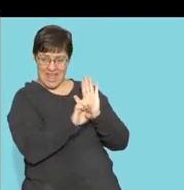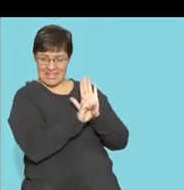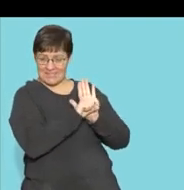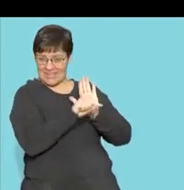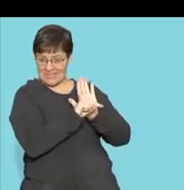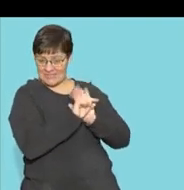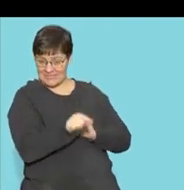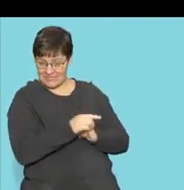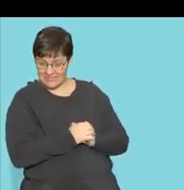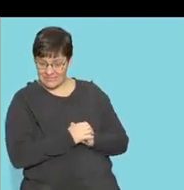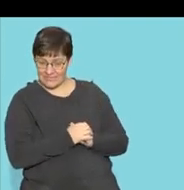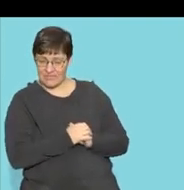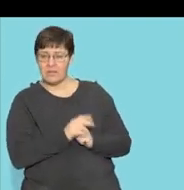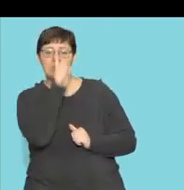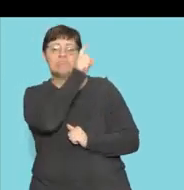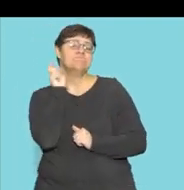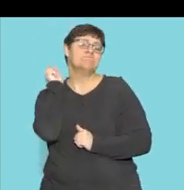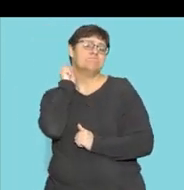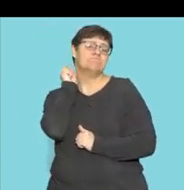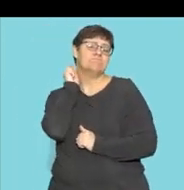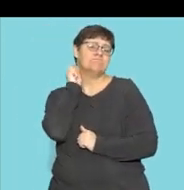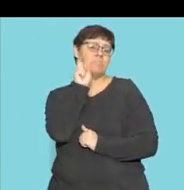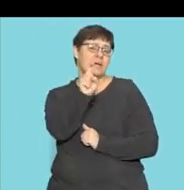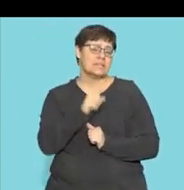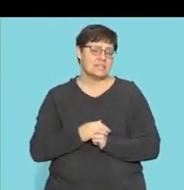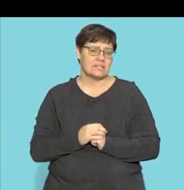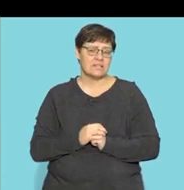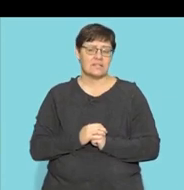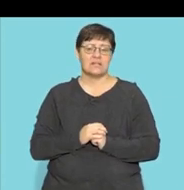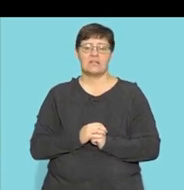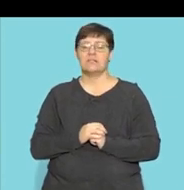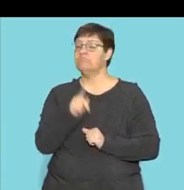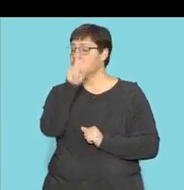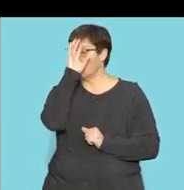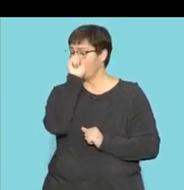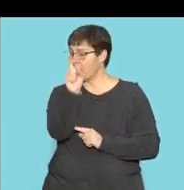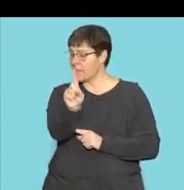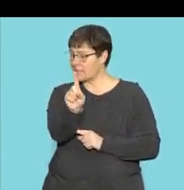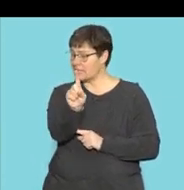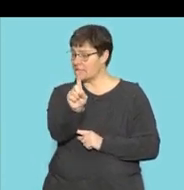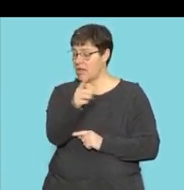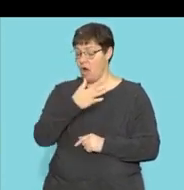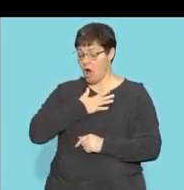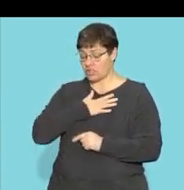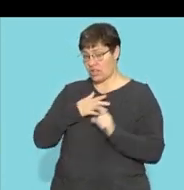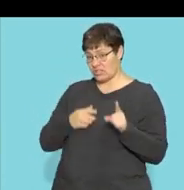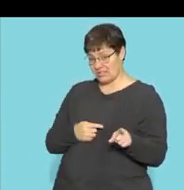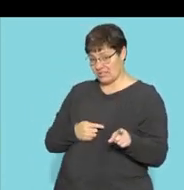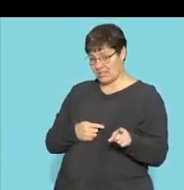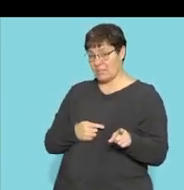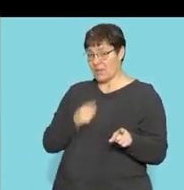Now, bear in mind that you need to remember that oxidation is